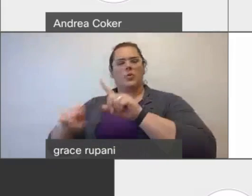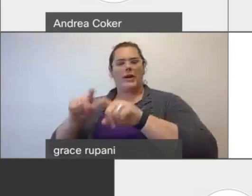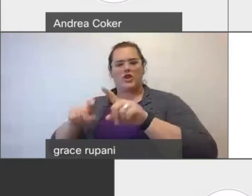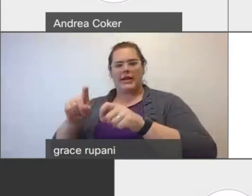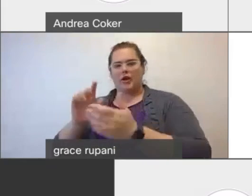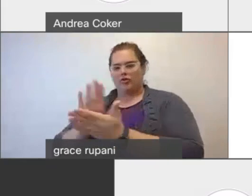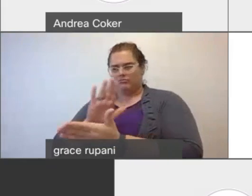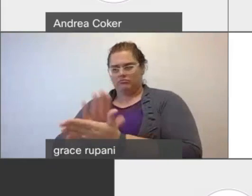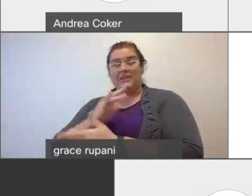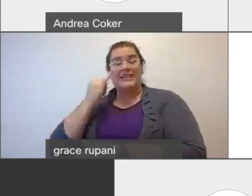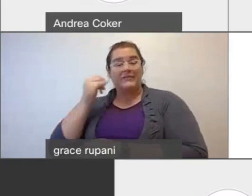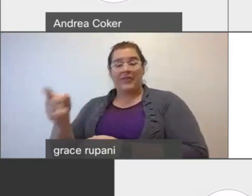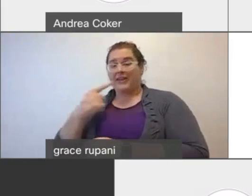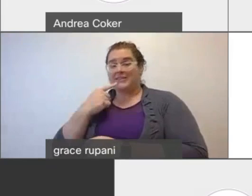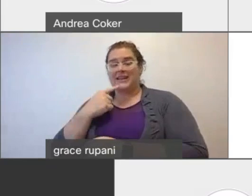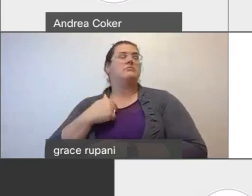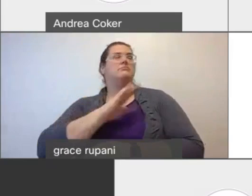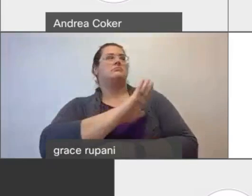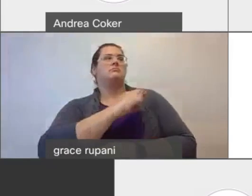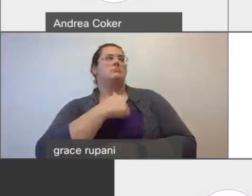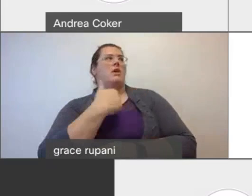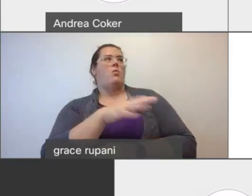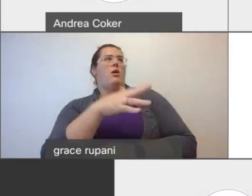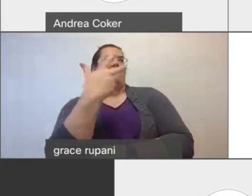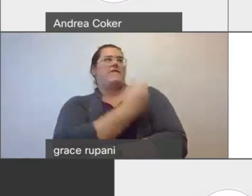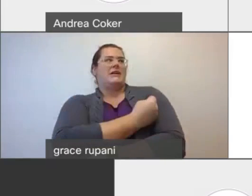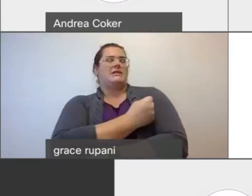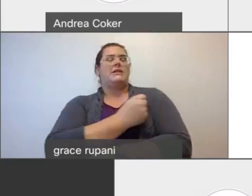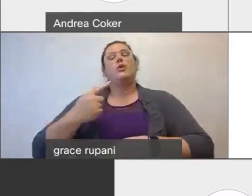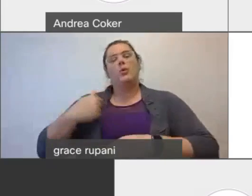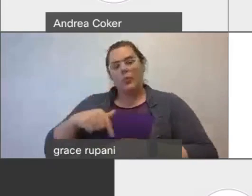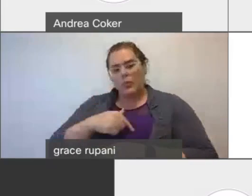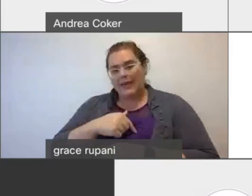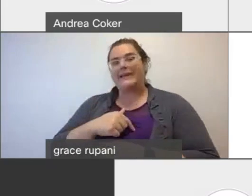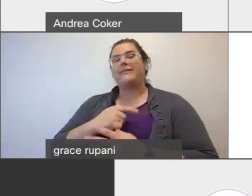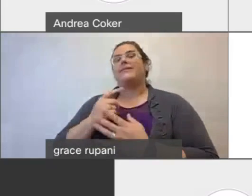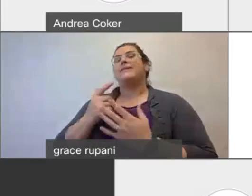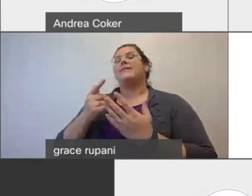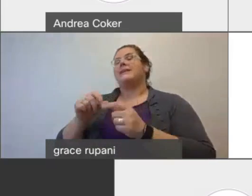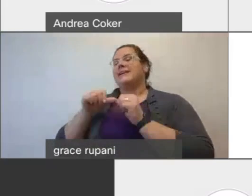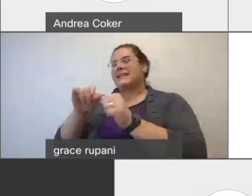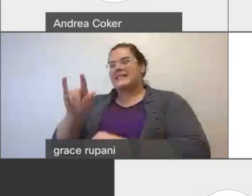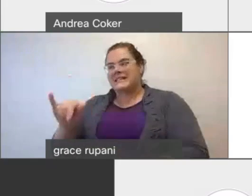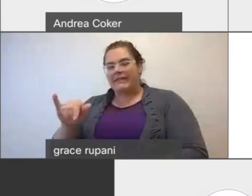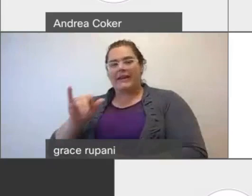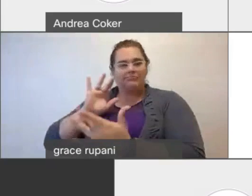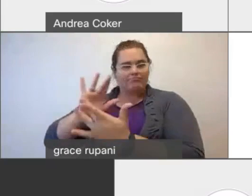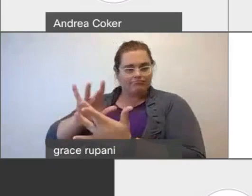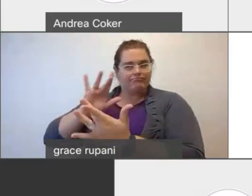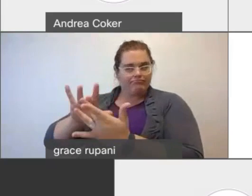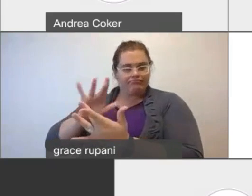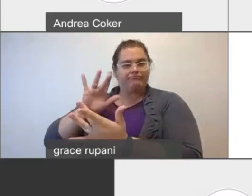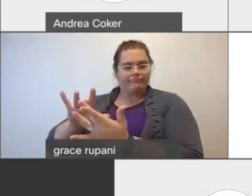be vaccinated, we have, as respectfully as possible, consistently followed back up with